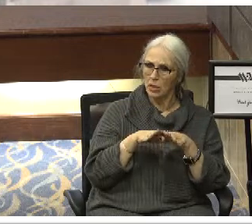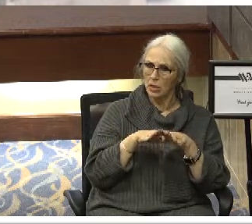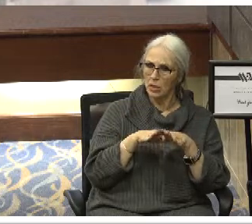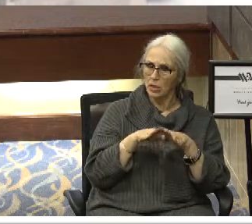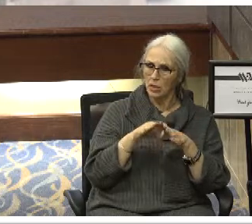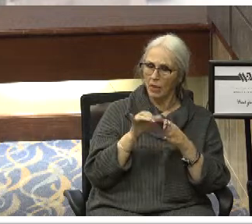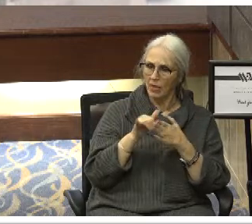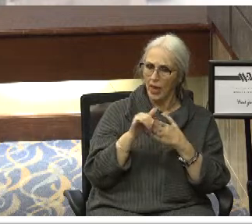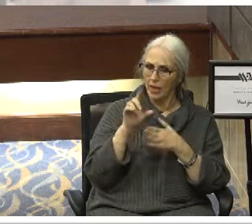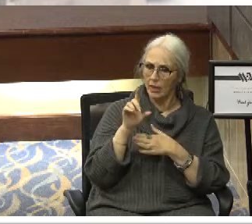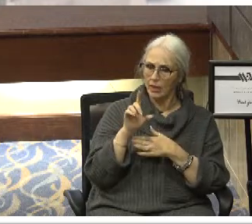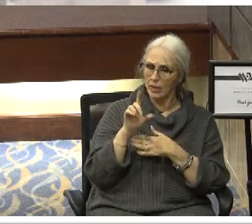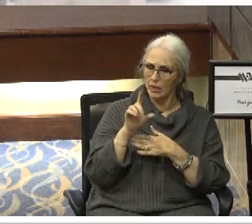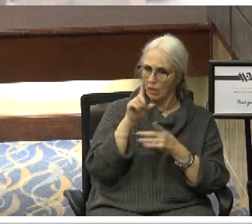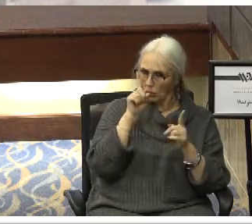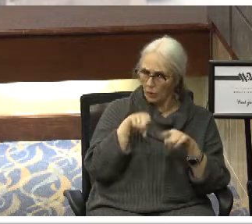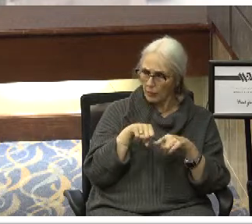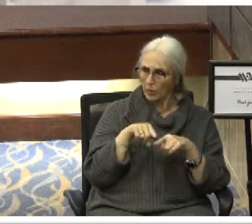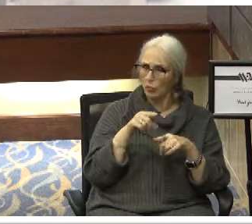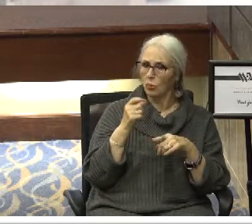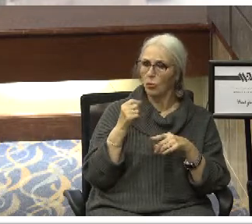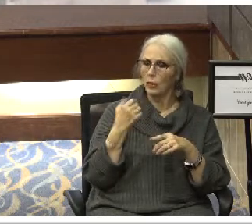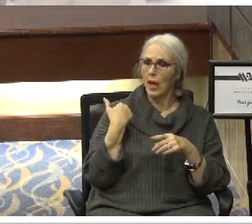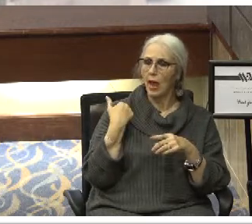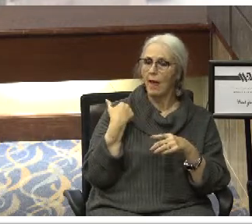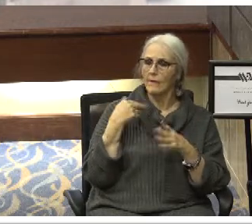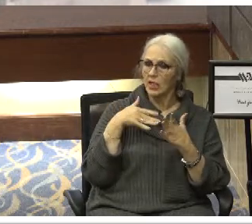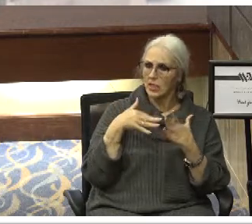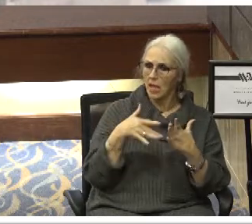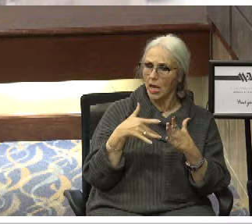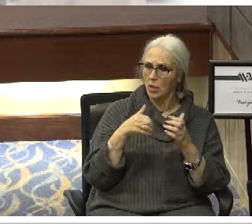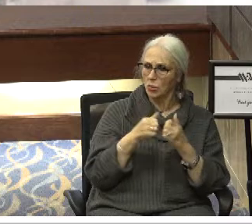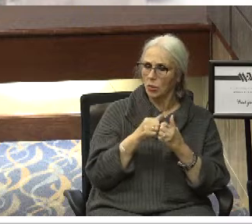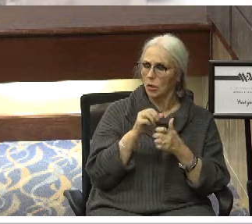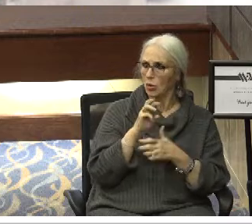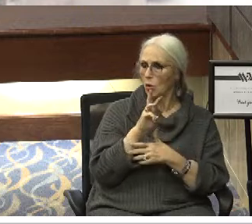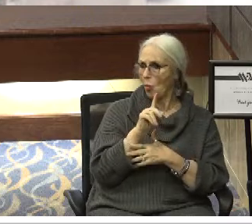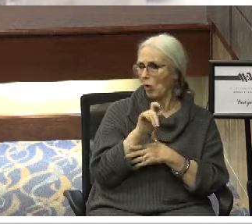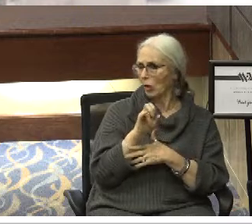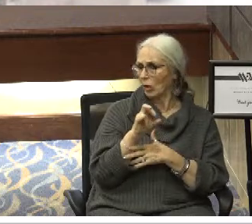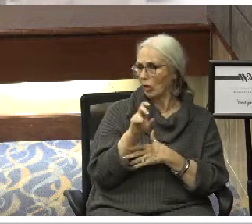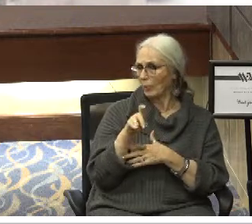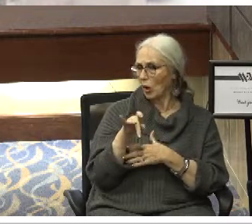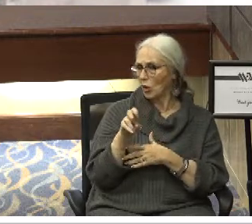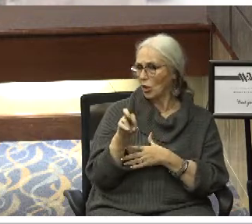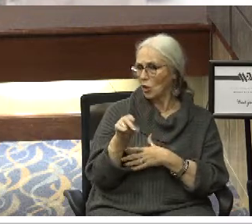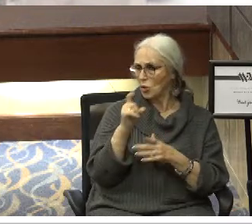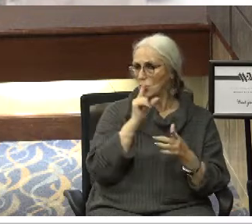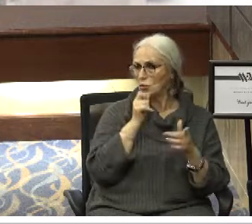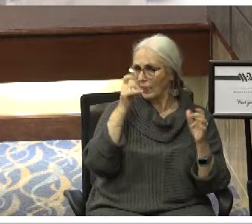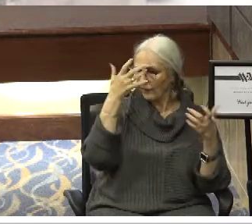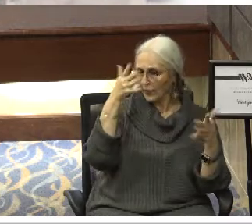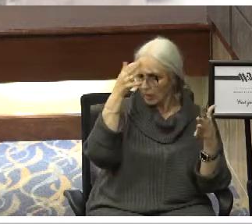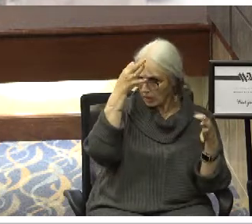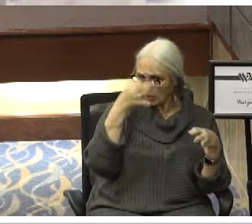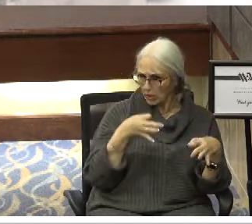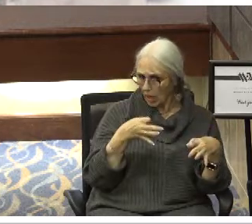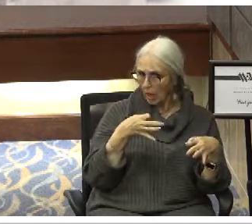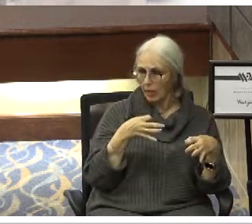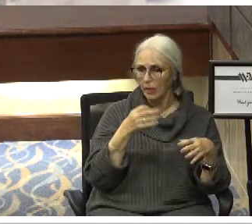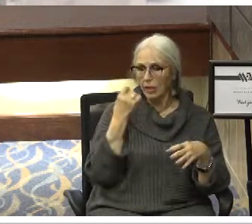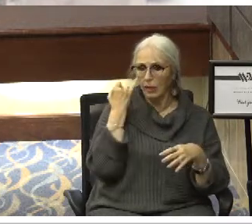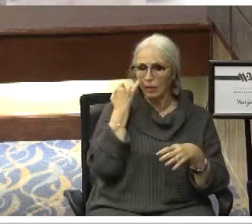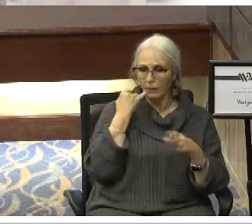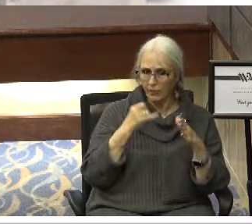that transaction, we did conduct a flood study with Walker Partners, who determined that if the site was to be developed